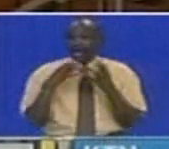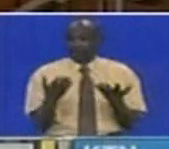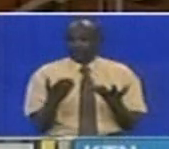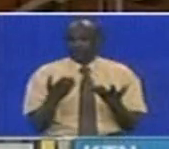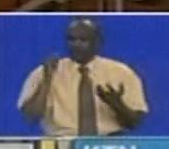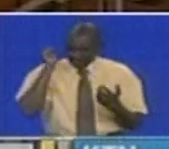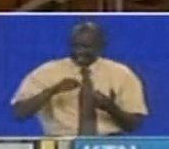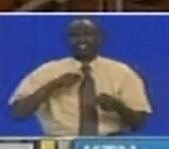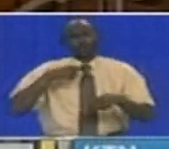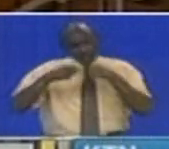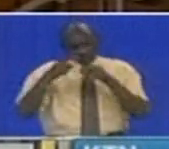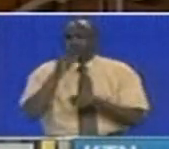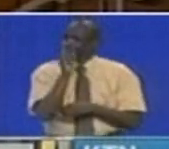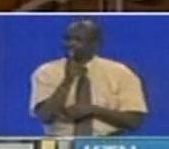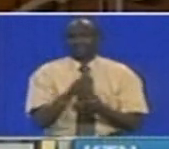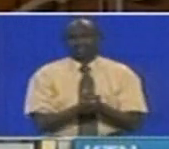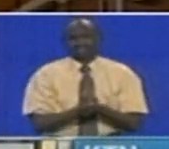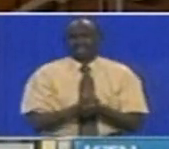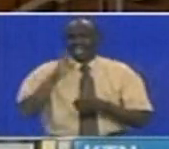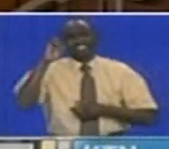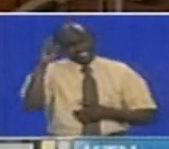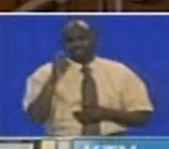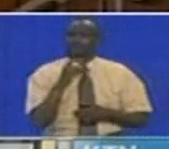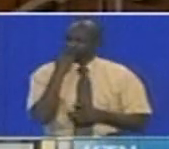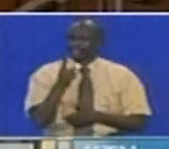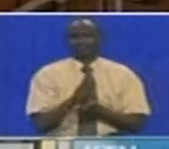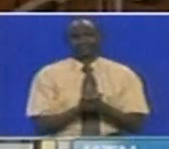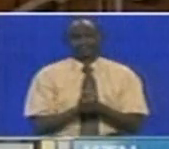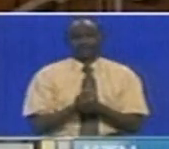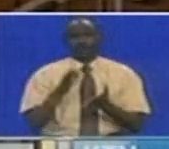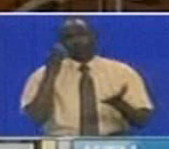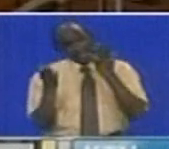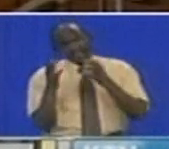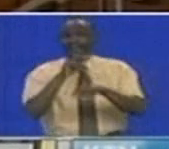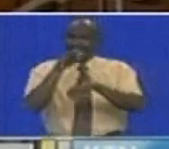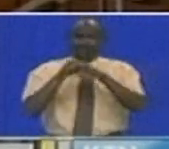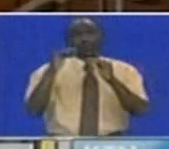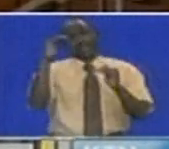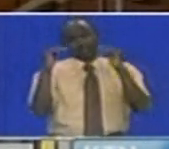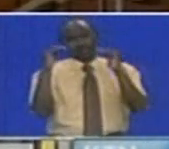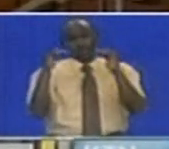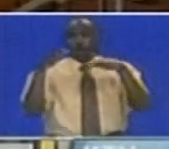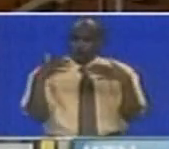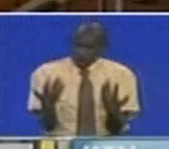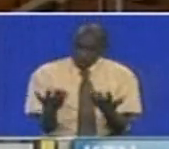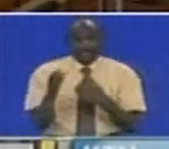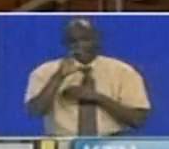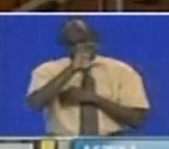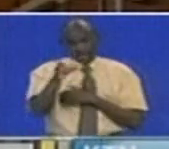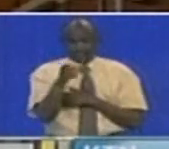continue disciplining the executive, whether at the national level or at the county